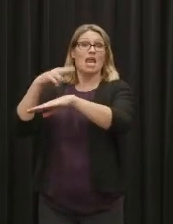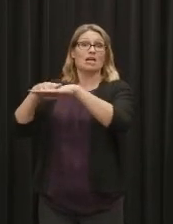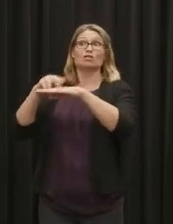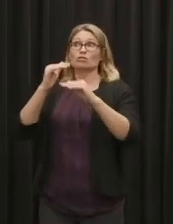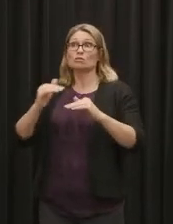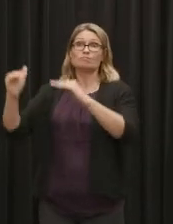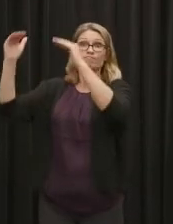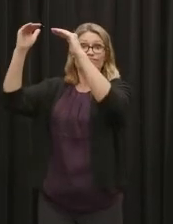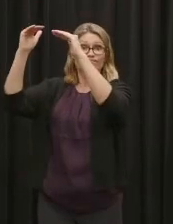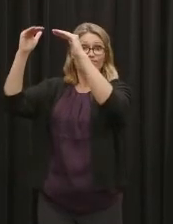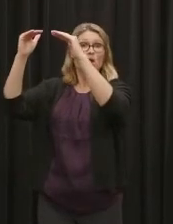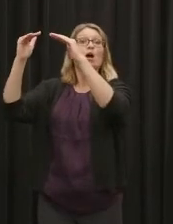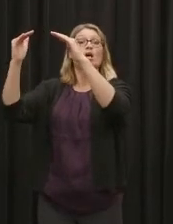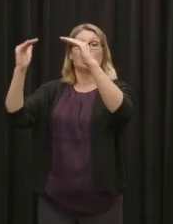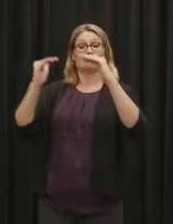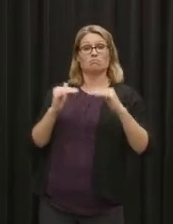level.